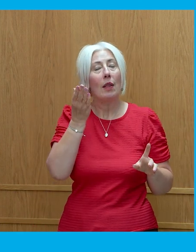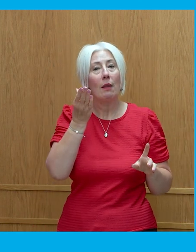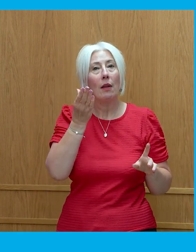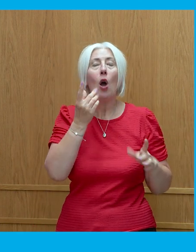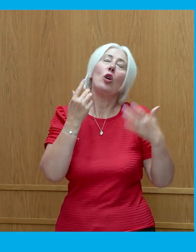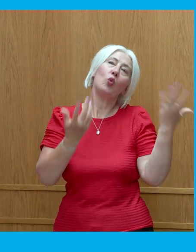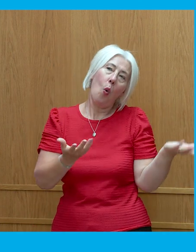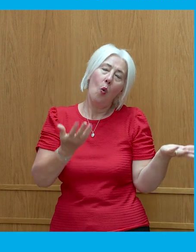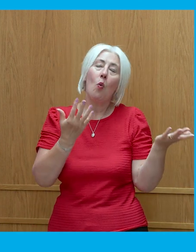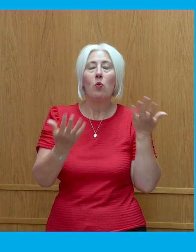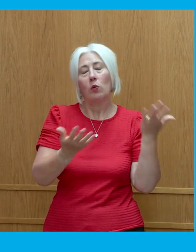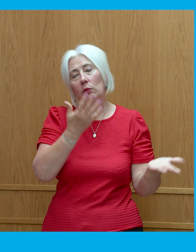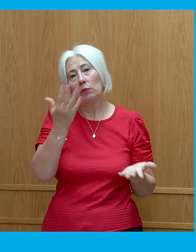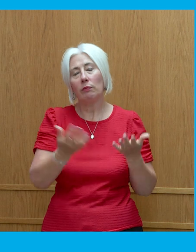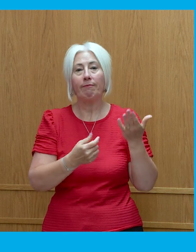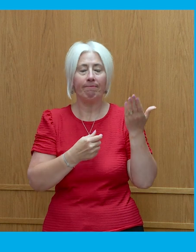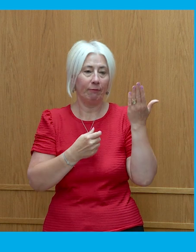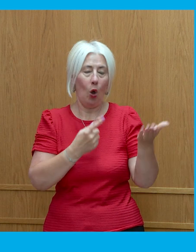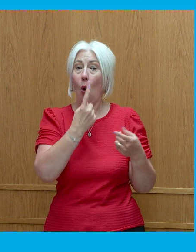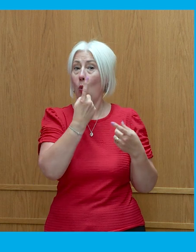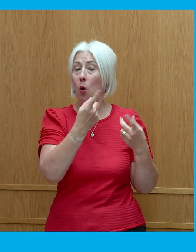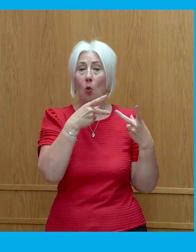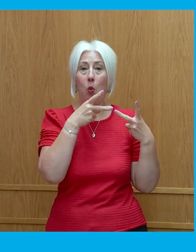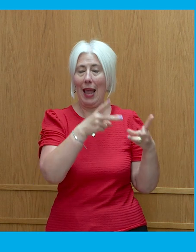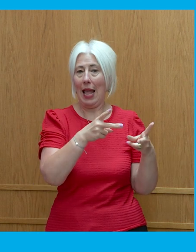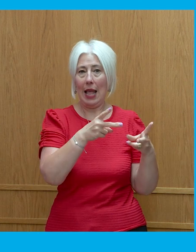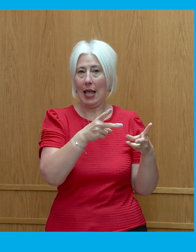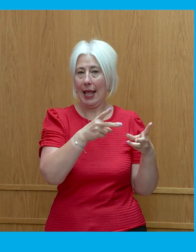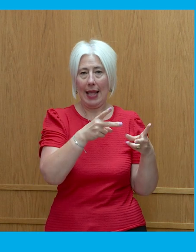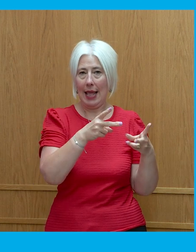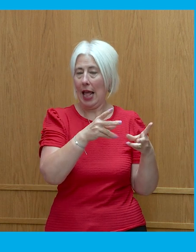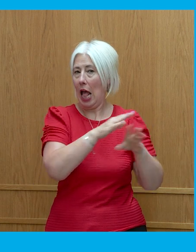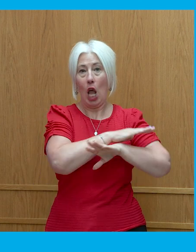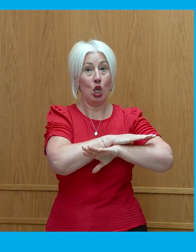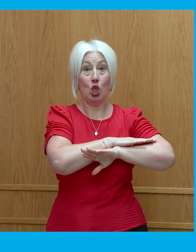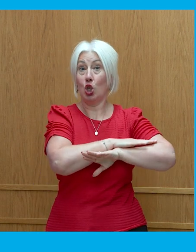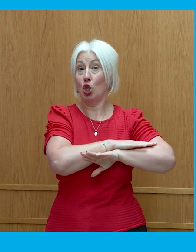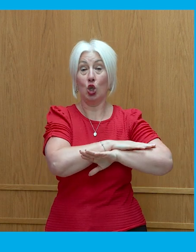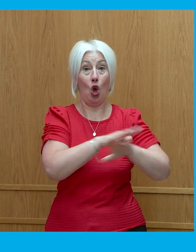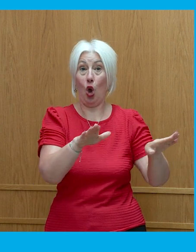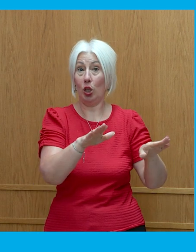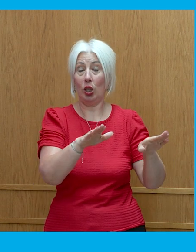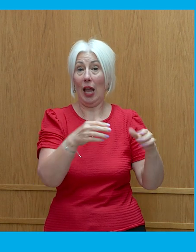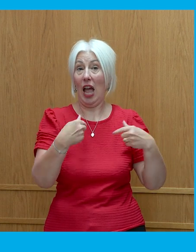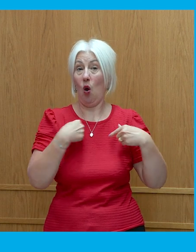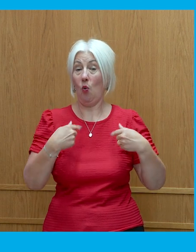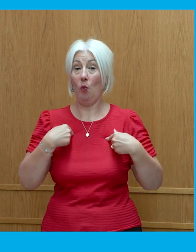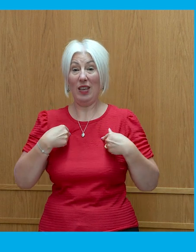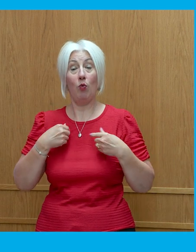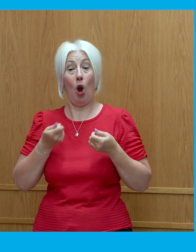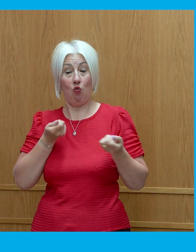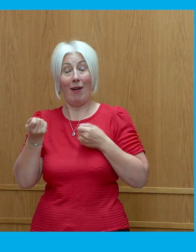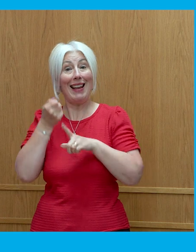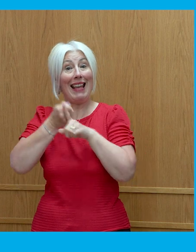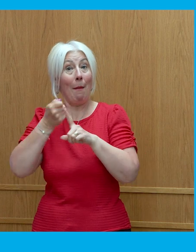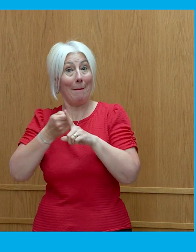on one hand, he is in no way like the way we advised candidates when we were running campaigns. We